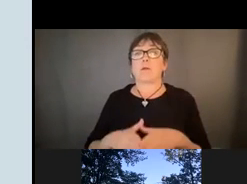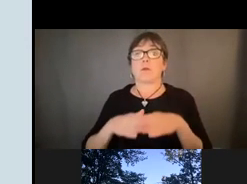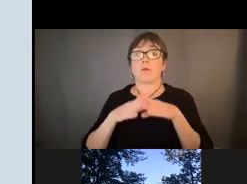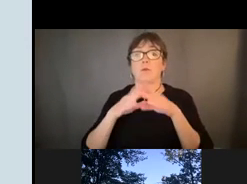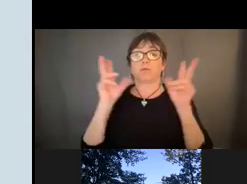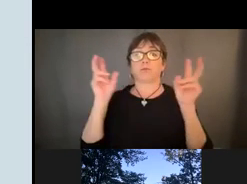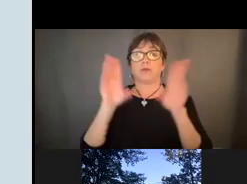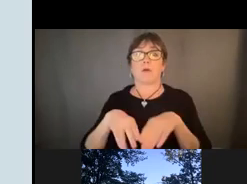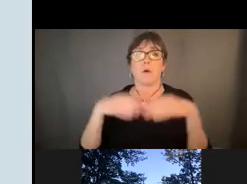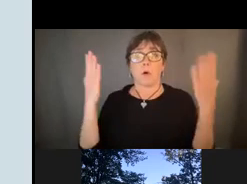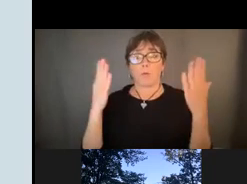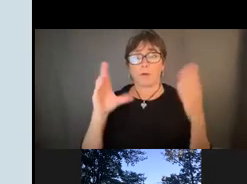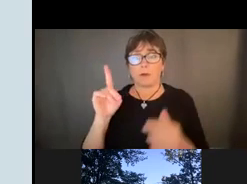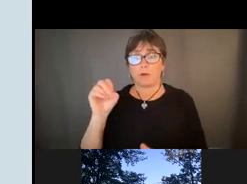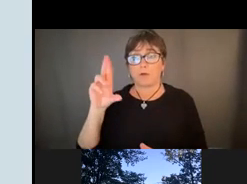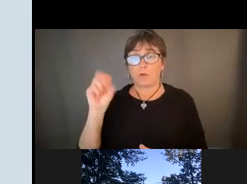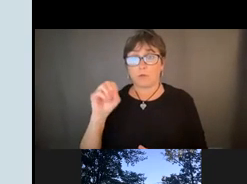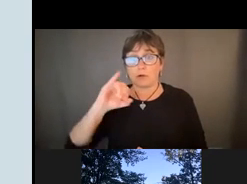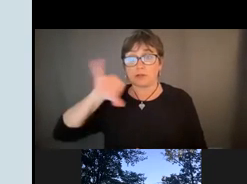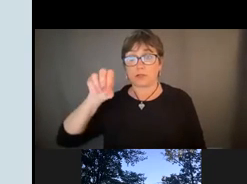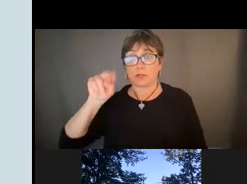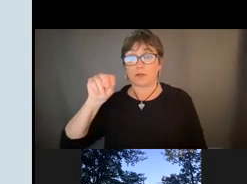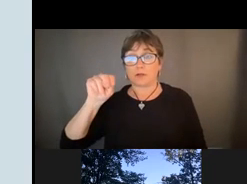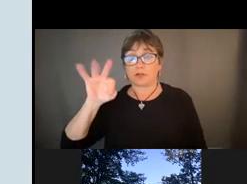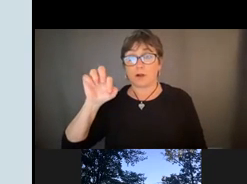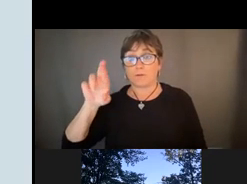think Jennifer, are you with us?